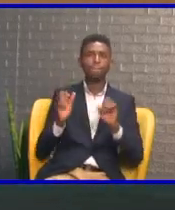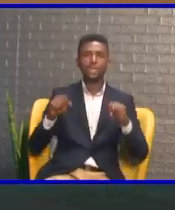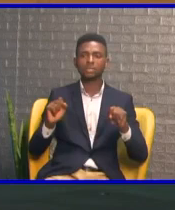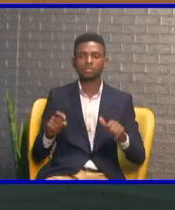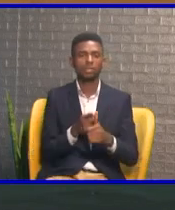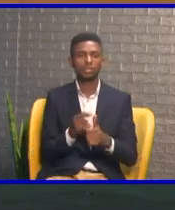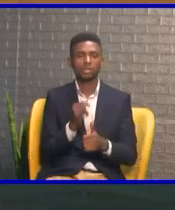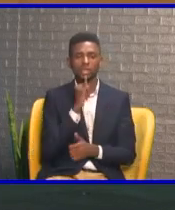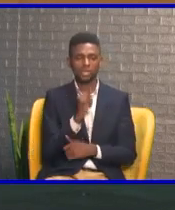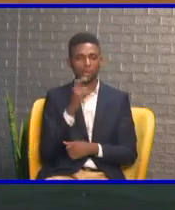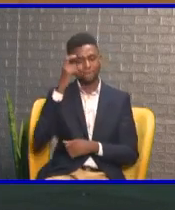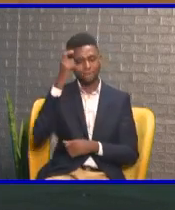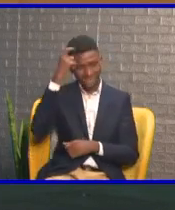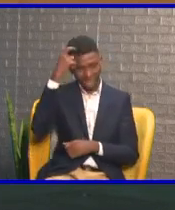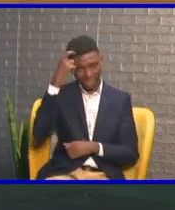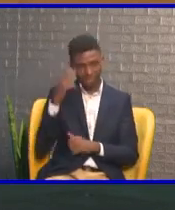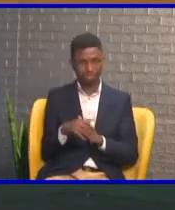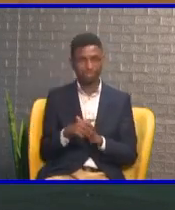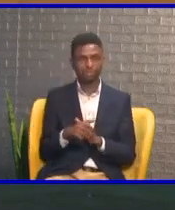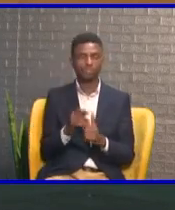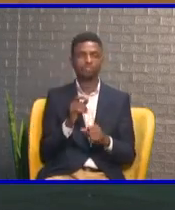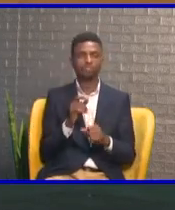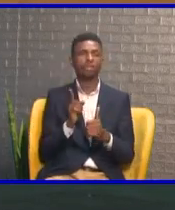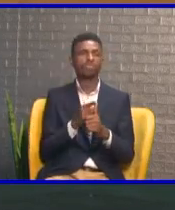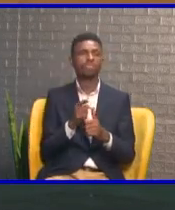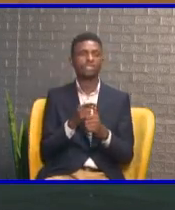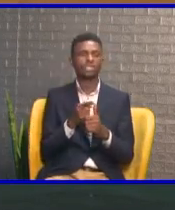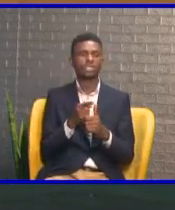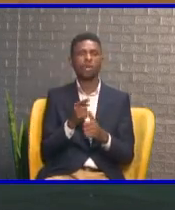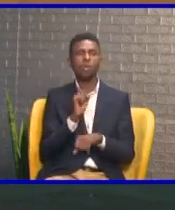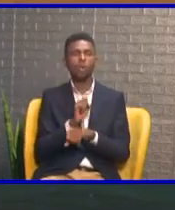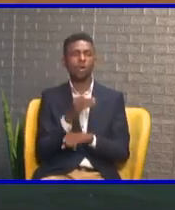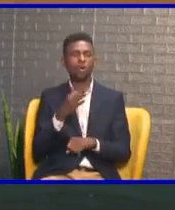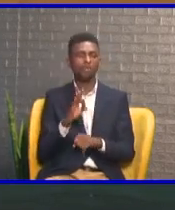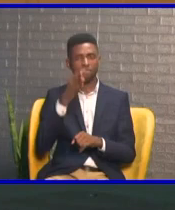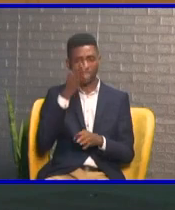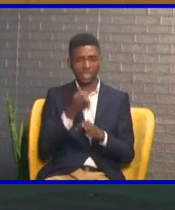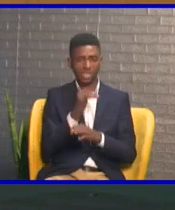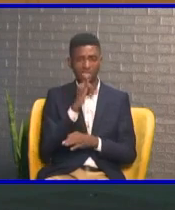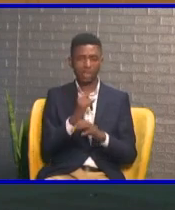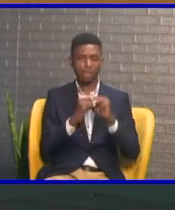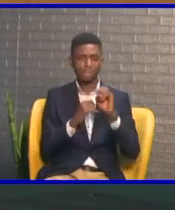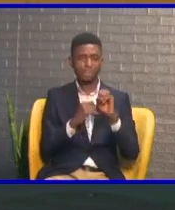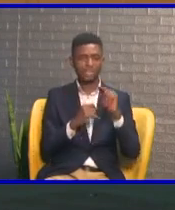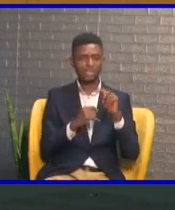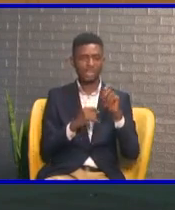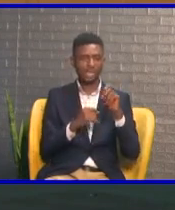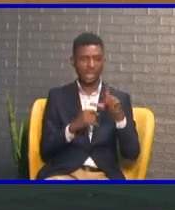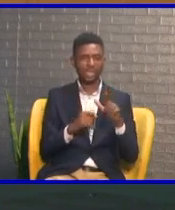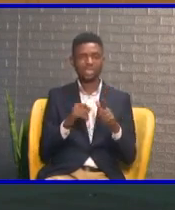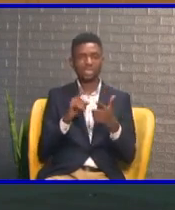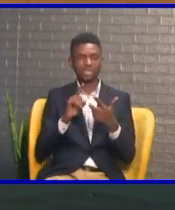is mental. The first work of faith is a mental action. The second is